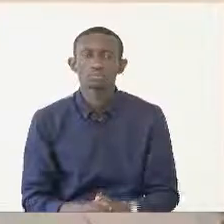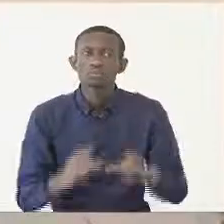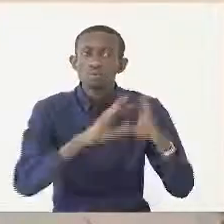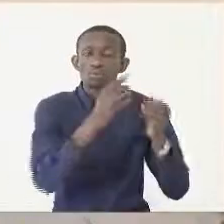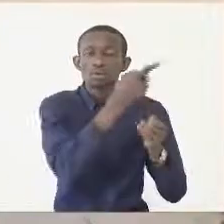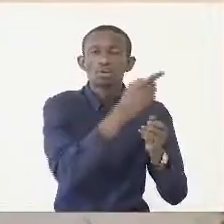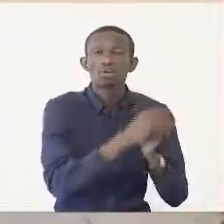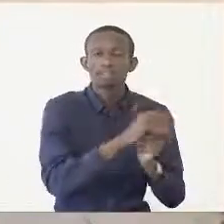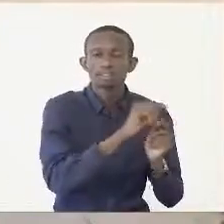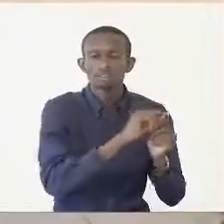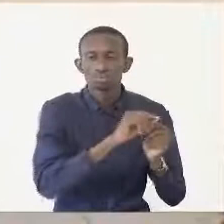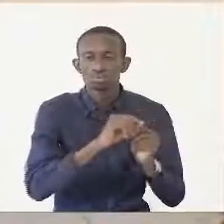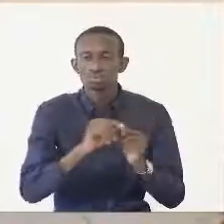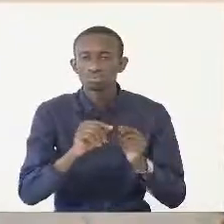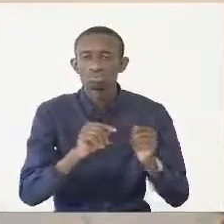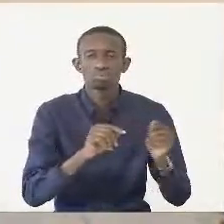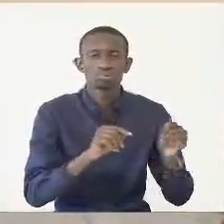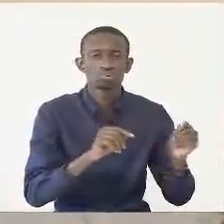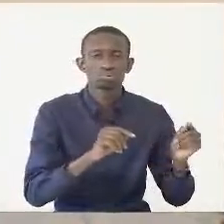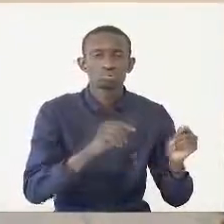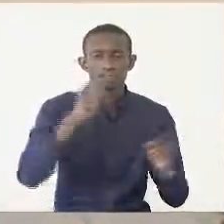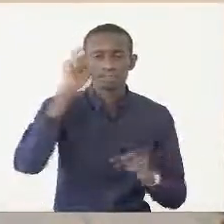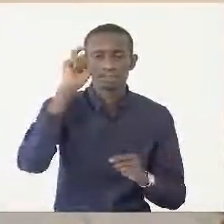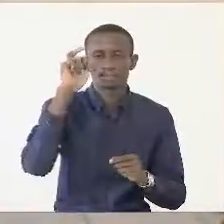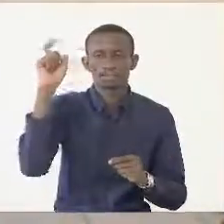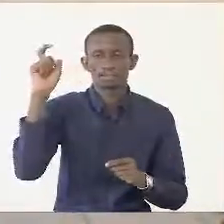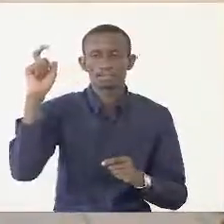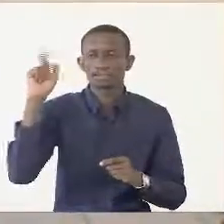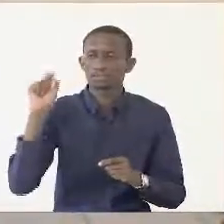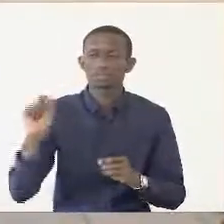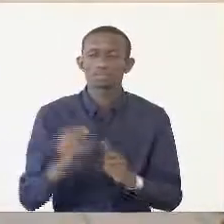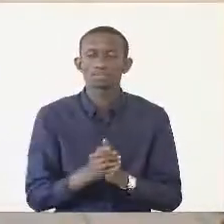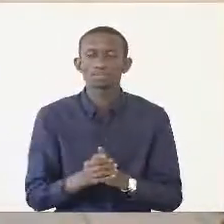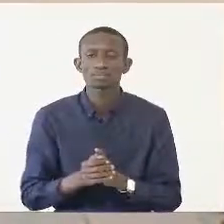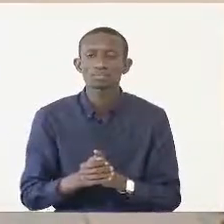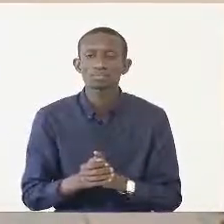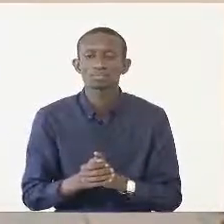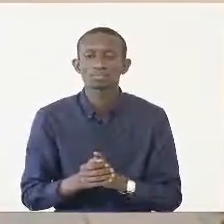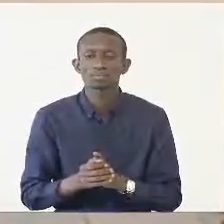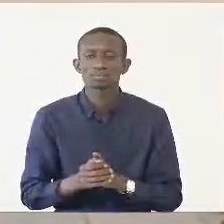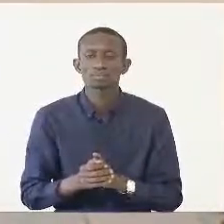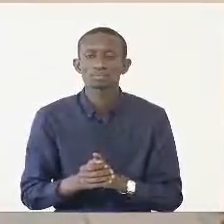x-axis. So this is what we have. And then let's have along